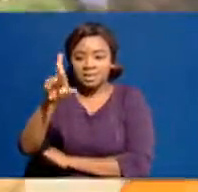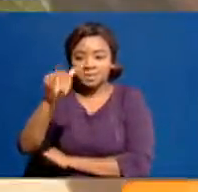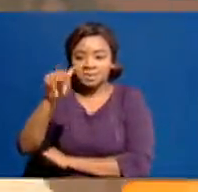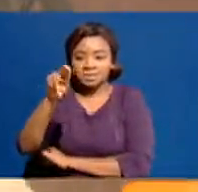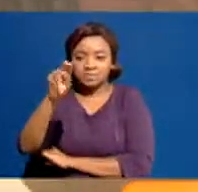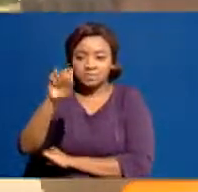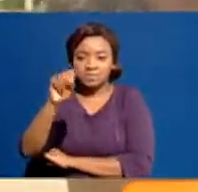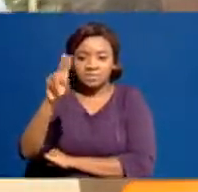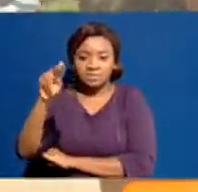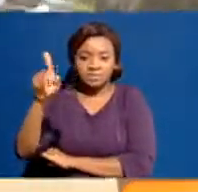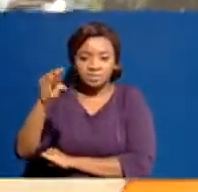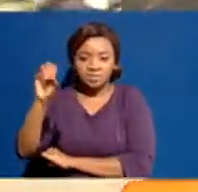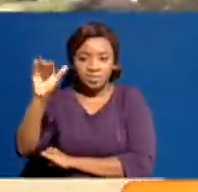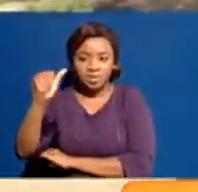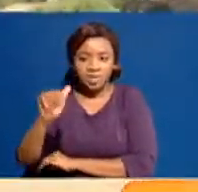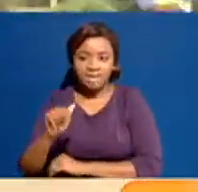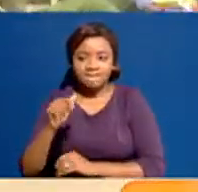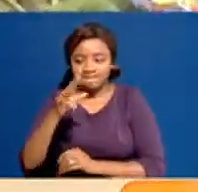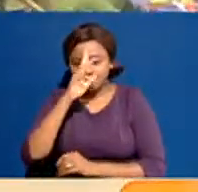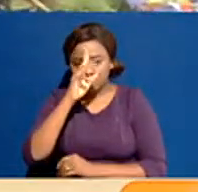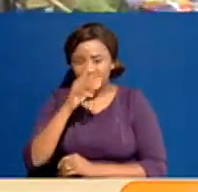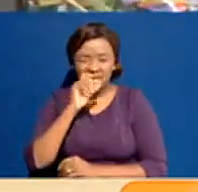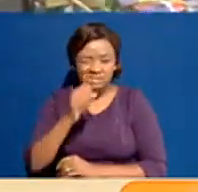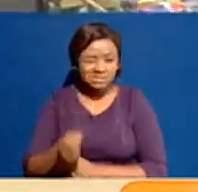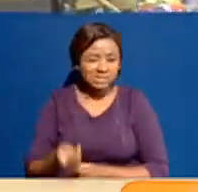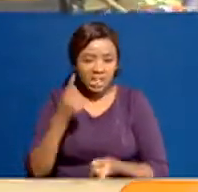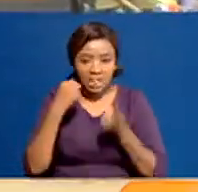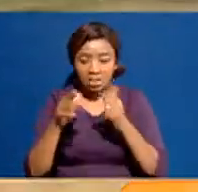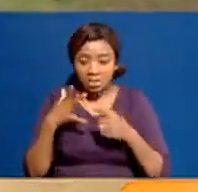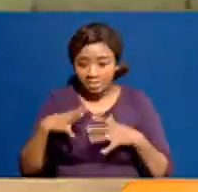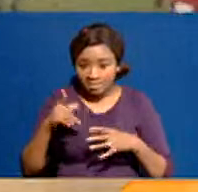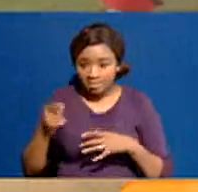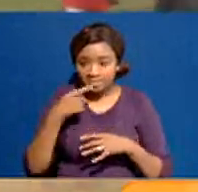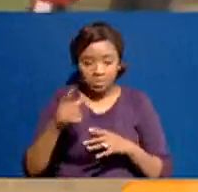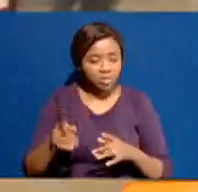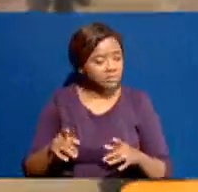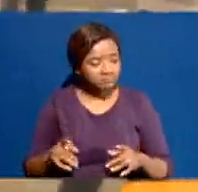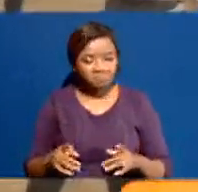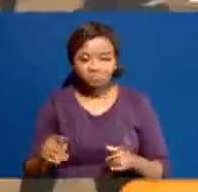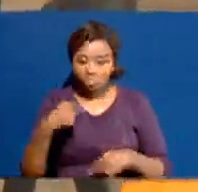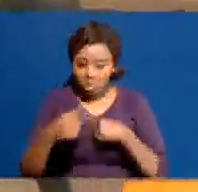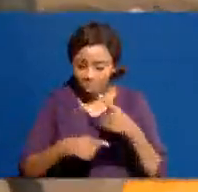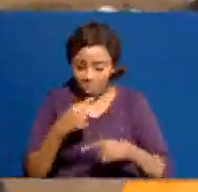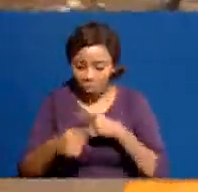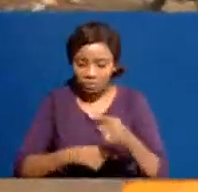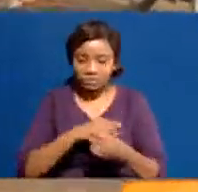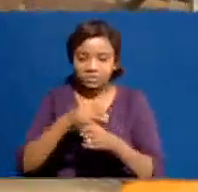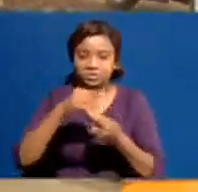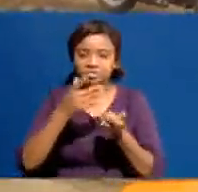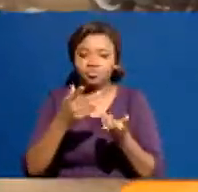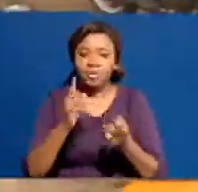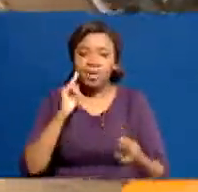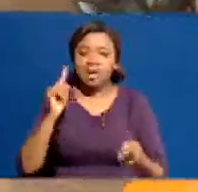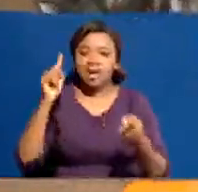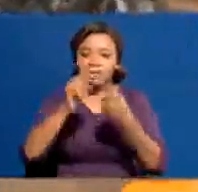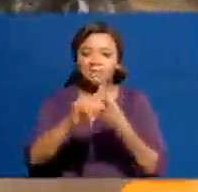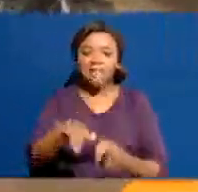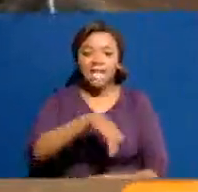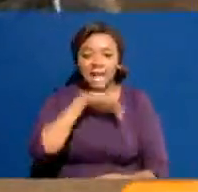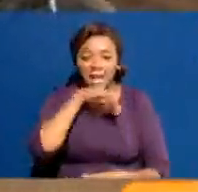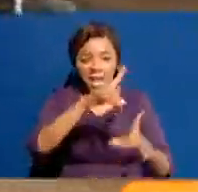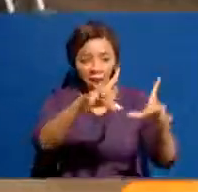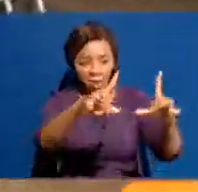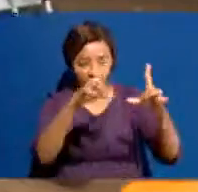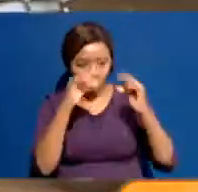to disperse the crowds. The supporters are saying they will not stop taking part in the demos until Azimio la Umoja leader Raila